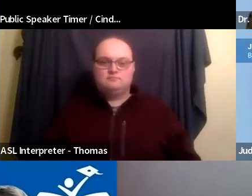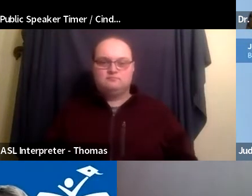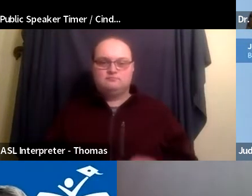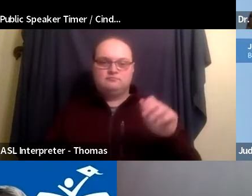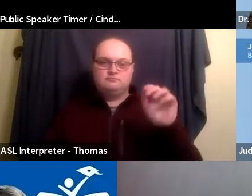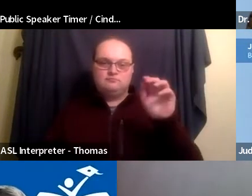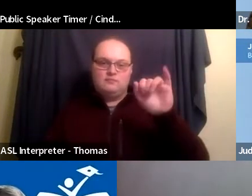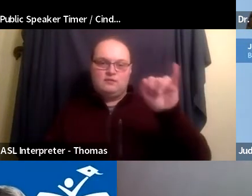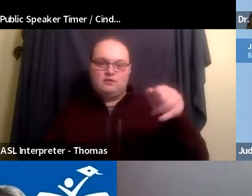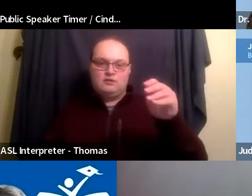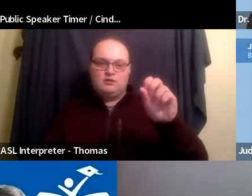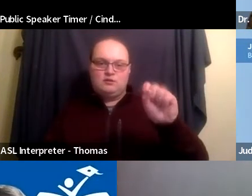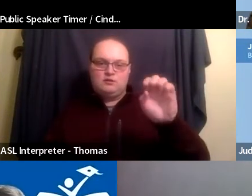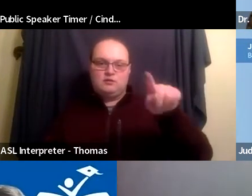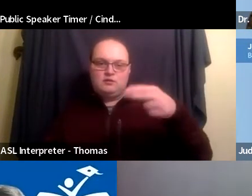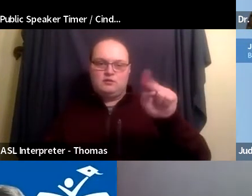Angmortic